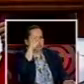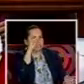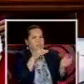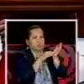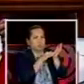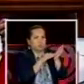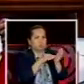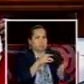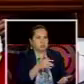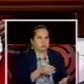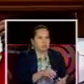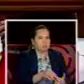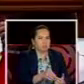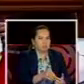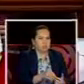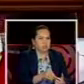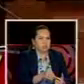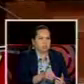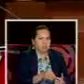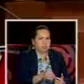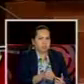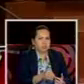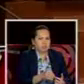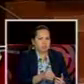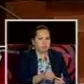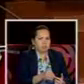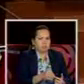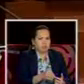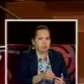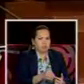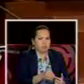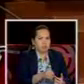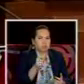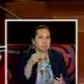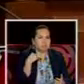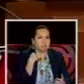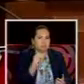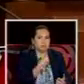of Congress, Your Honor. He would know the measures involving the judiciary.